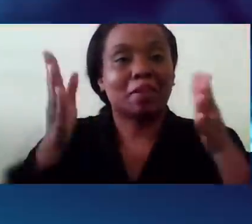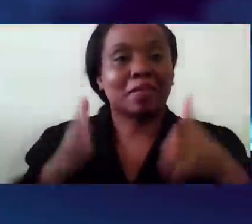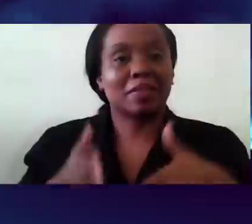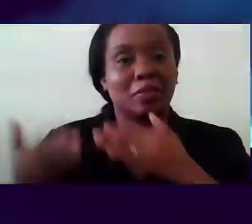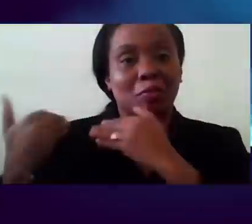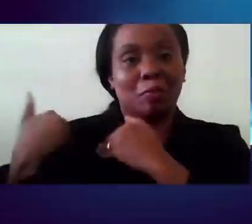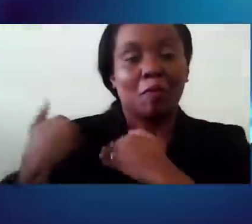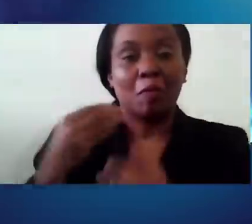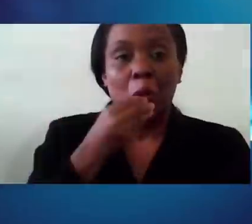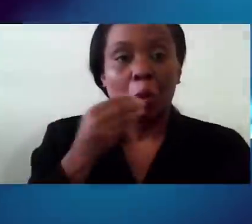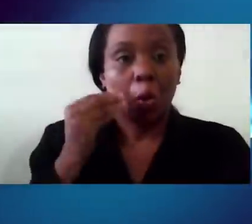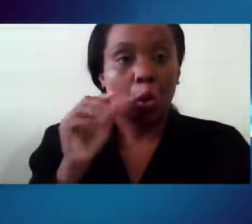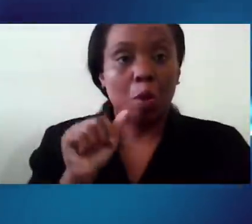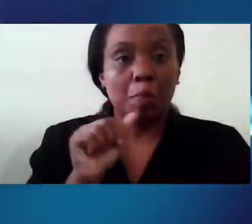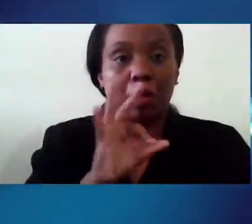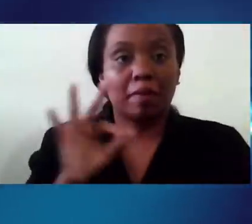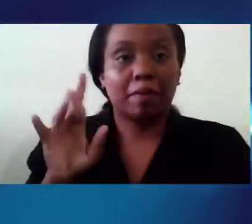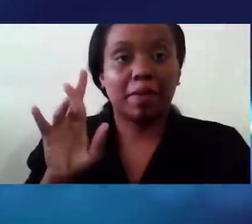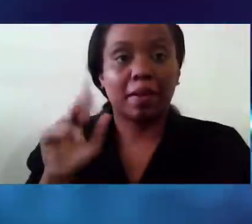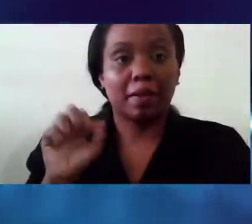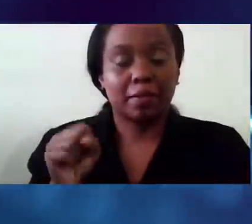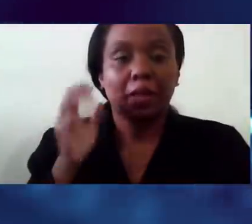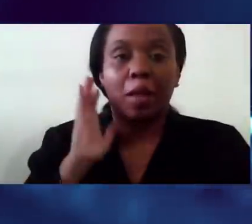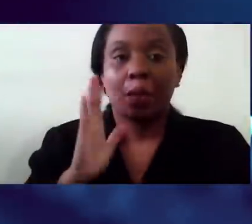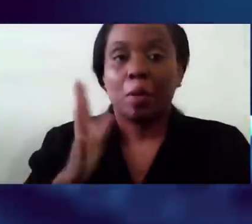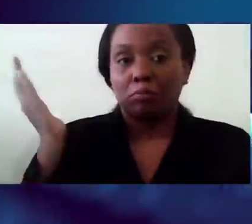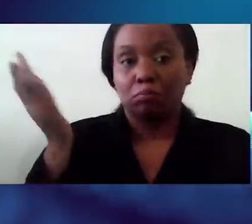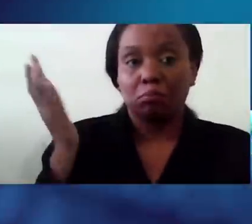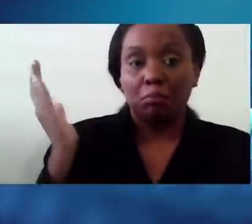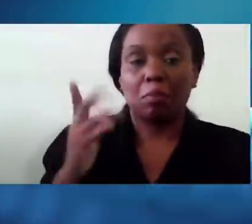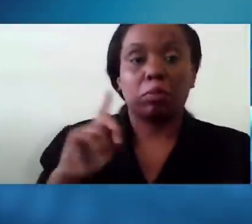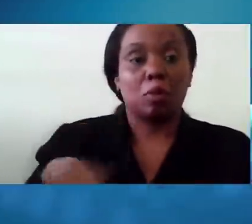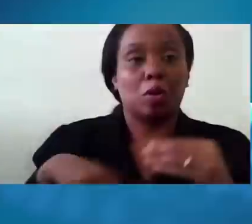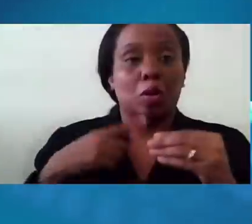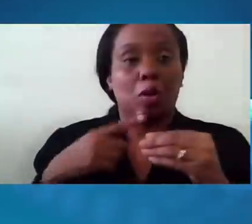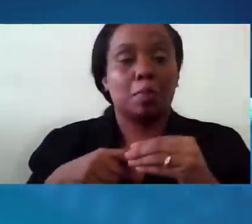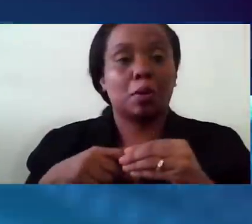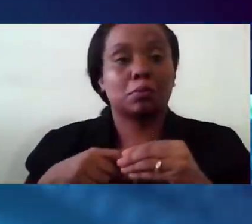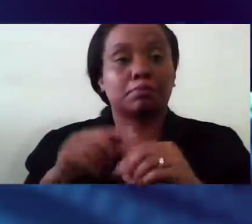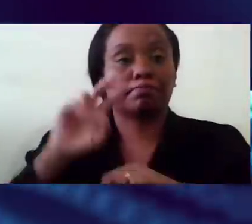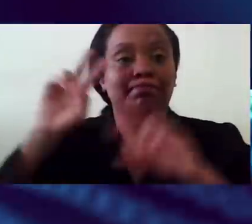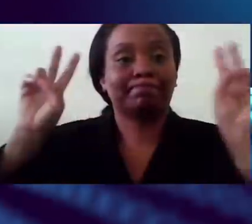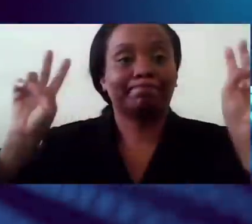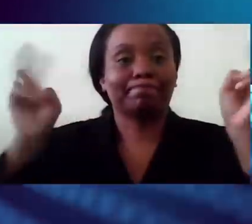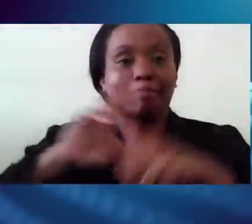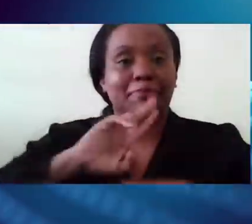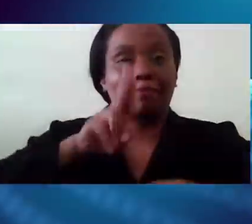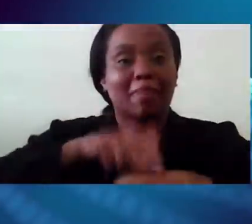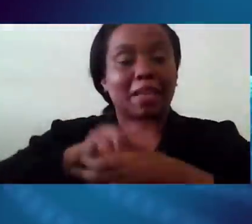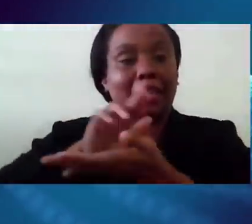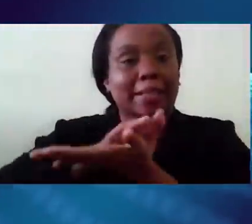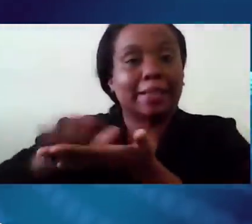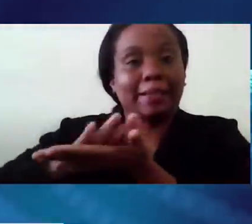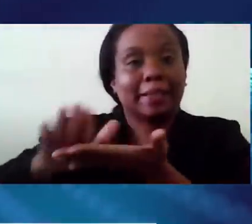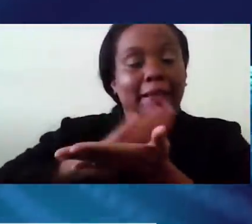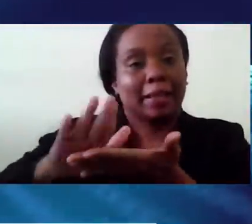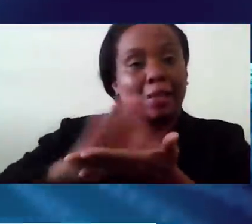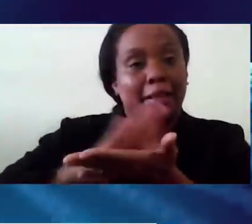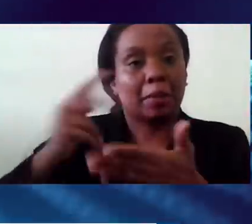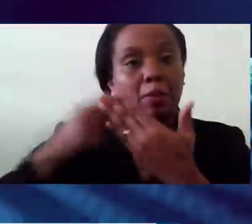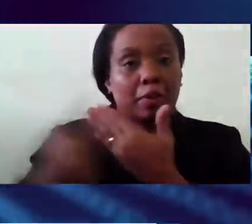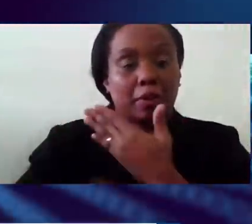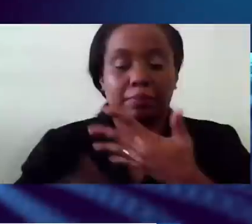Public Affairs, the Honourable Wilfred Abrams, who will give an update on the national cleanup campaign. Minister of Health and Wellness, Lieutenant